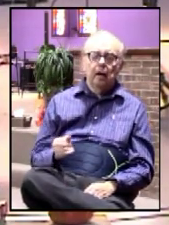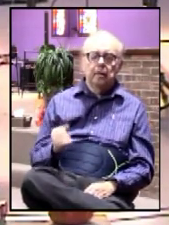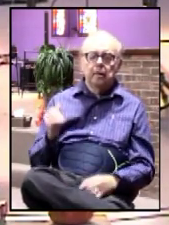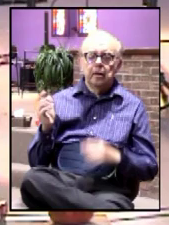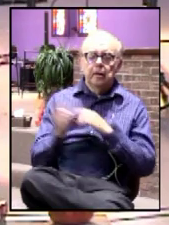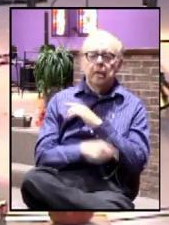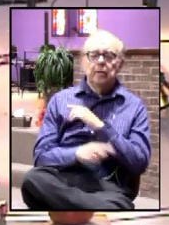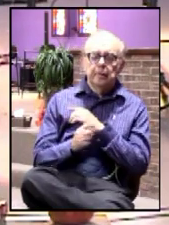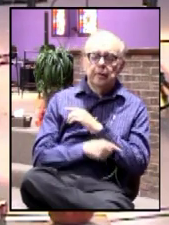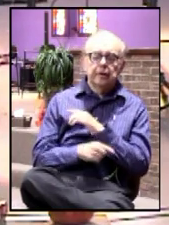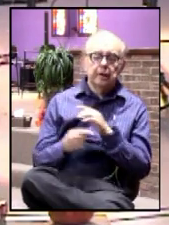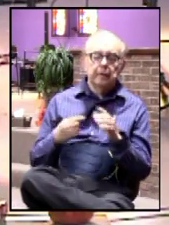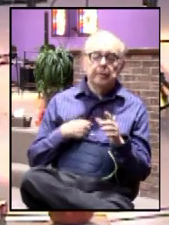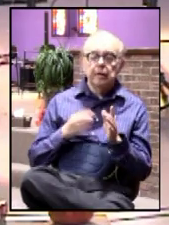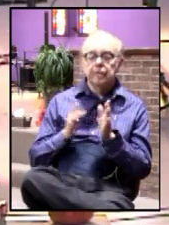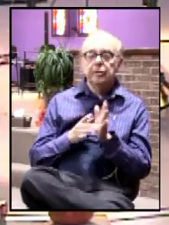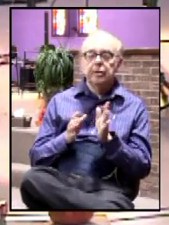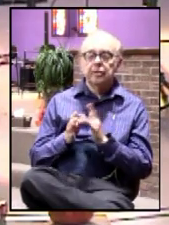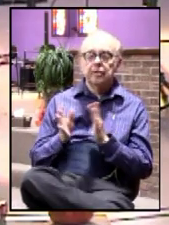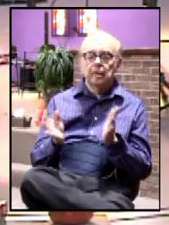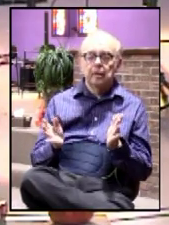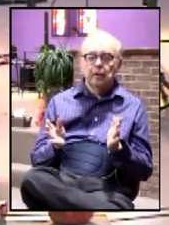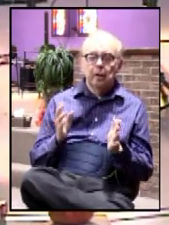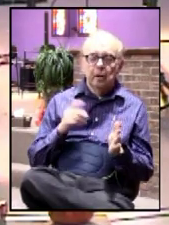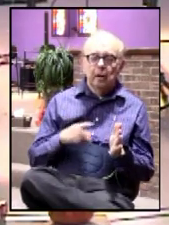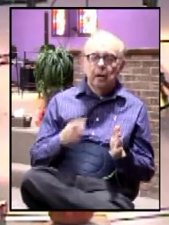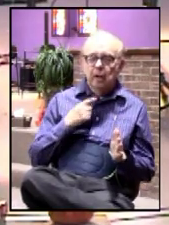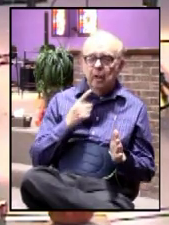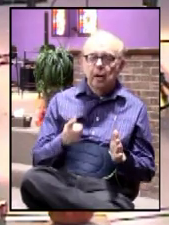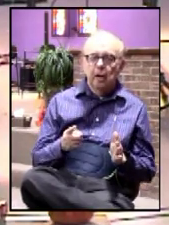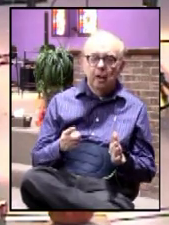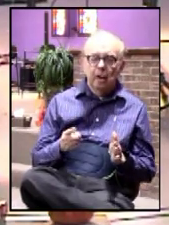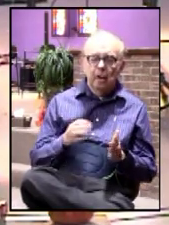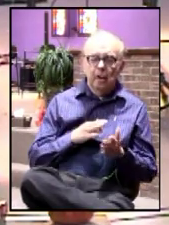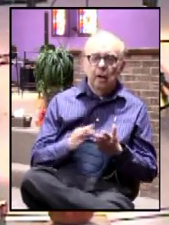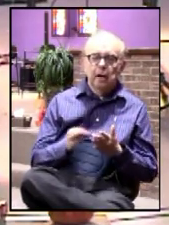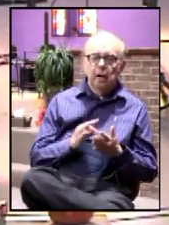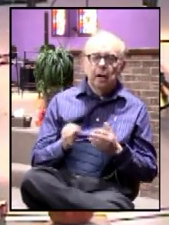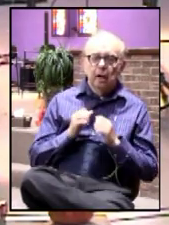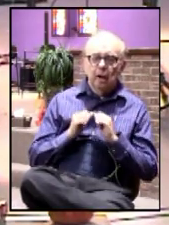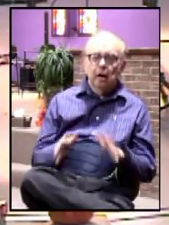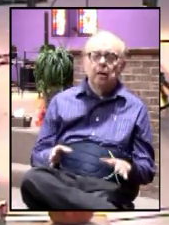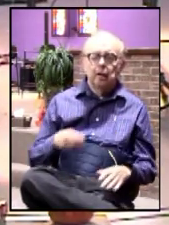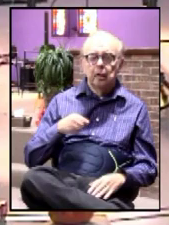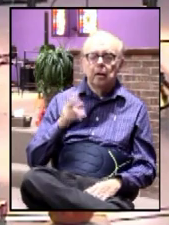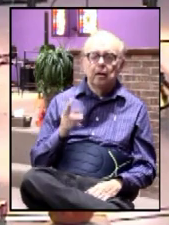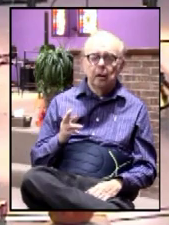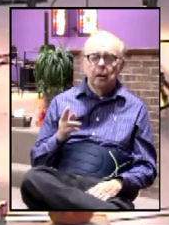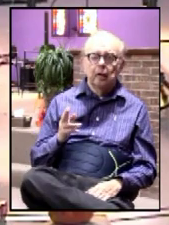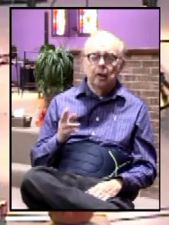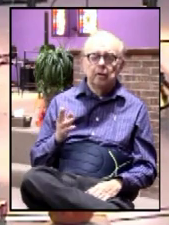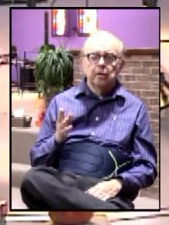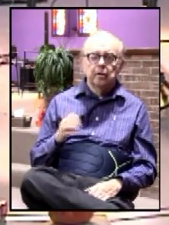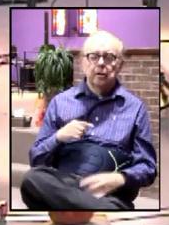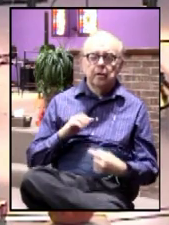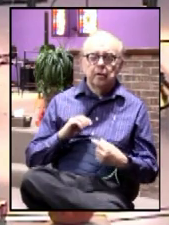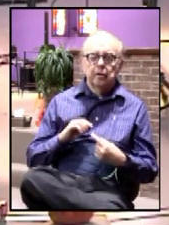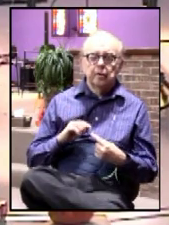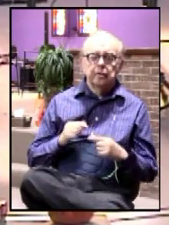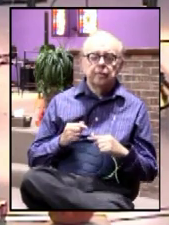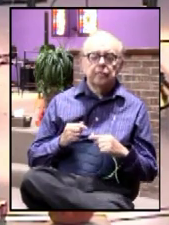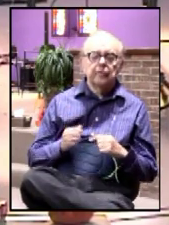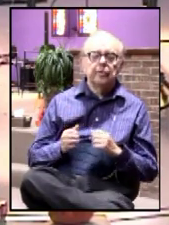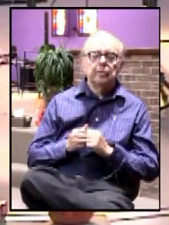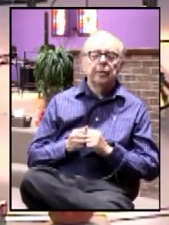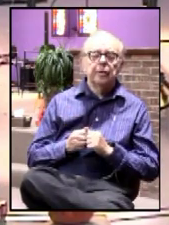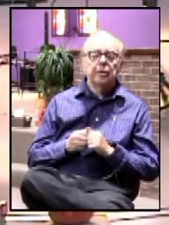because they persecuted me. Paul says, I count it a blessing and an honor to suffer with